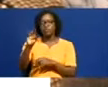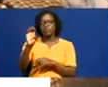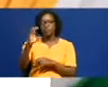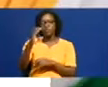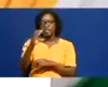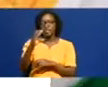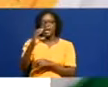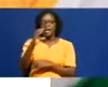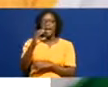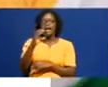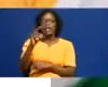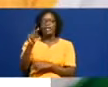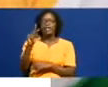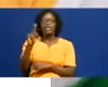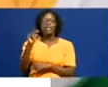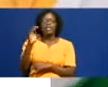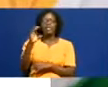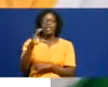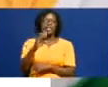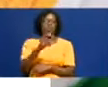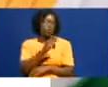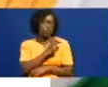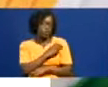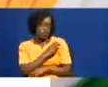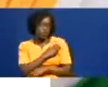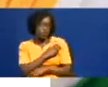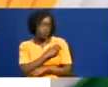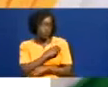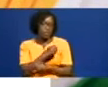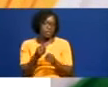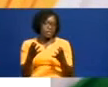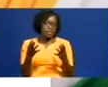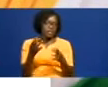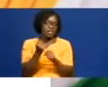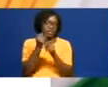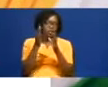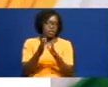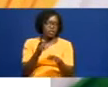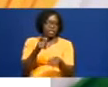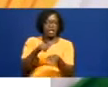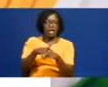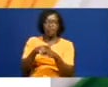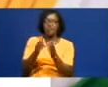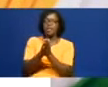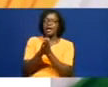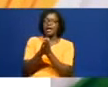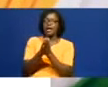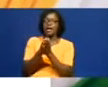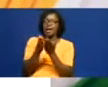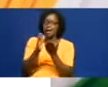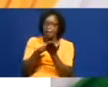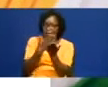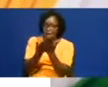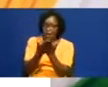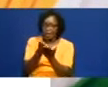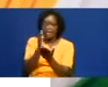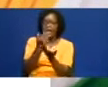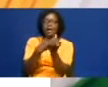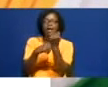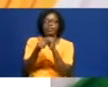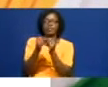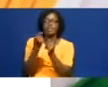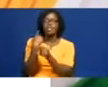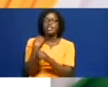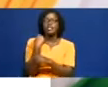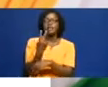should consult major stakeholders whenever they have new policies. Number two, the rates